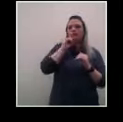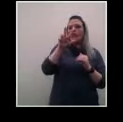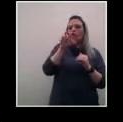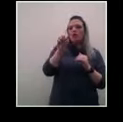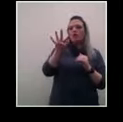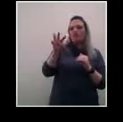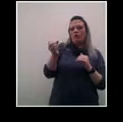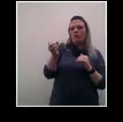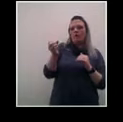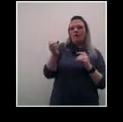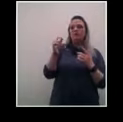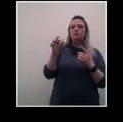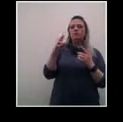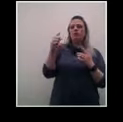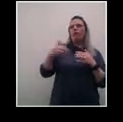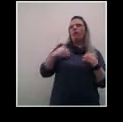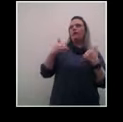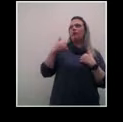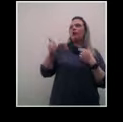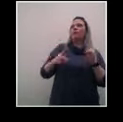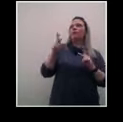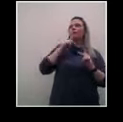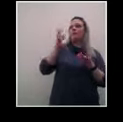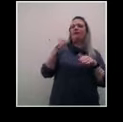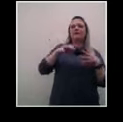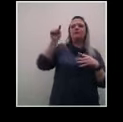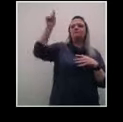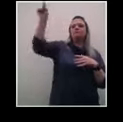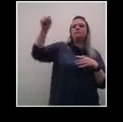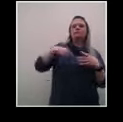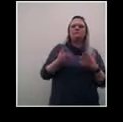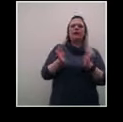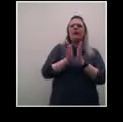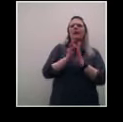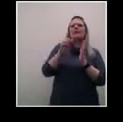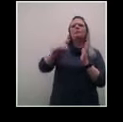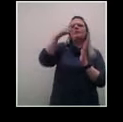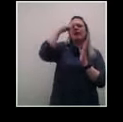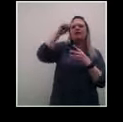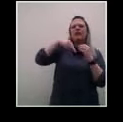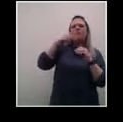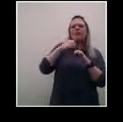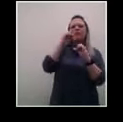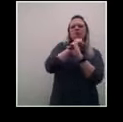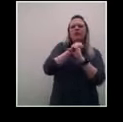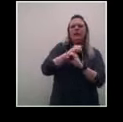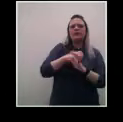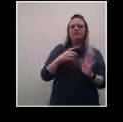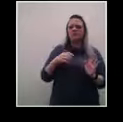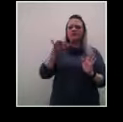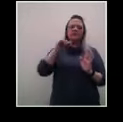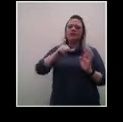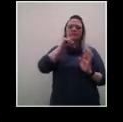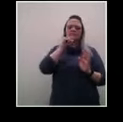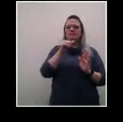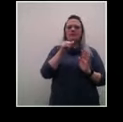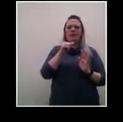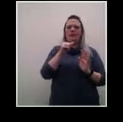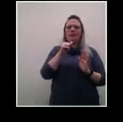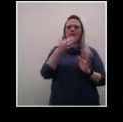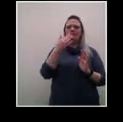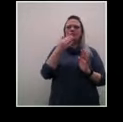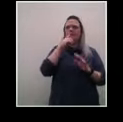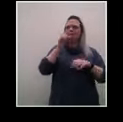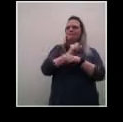the younger ones that are dying elsewhere, and ask them what they think about that strategy. That is not a real strategy for a community that cares about each